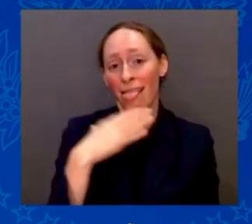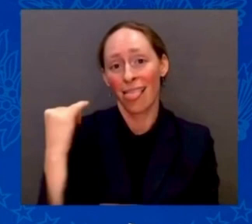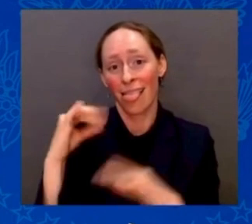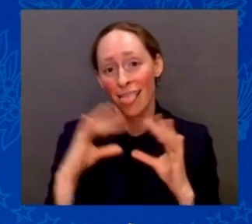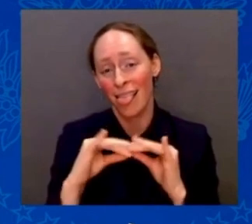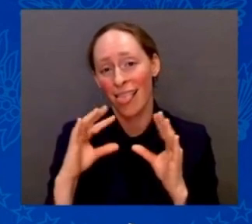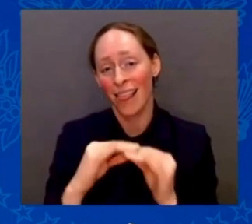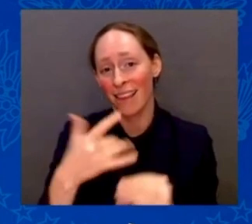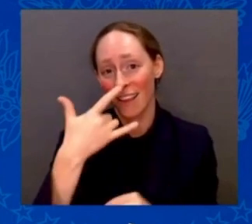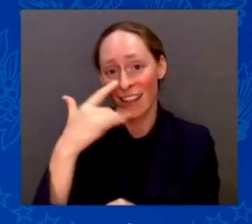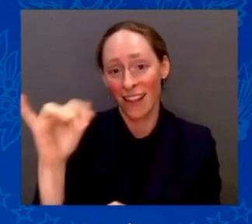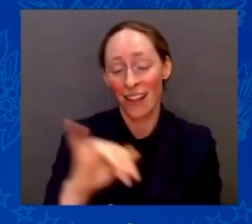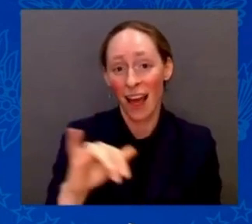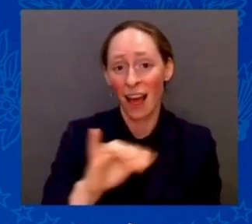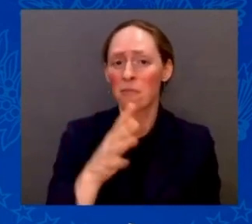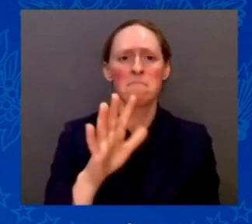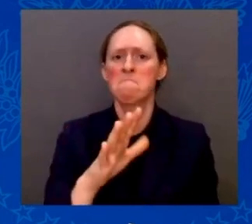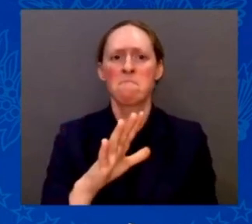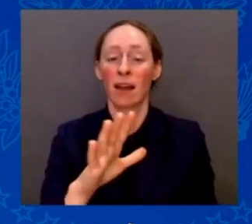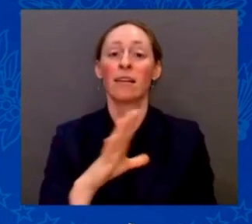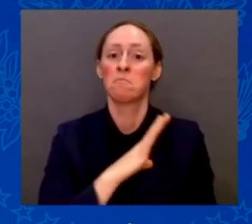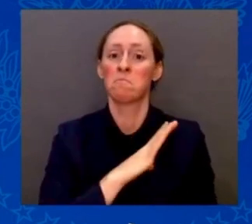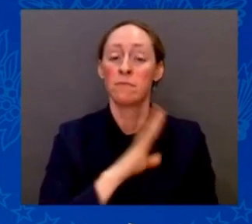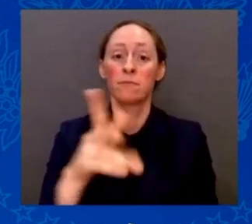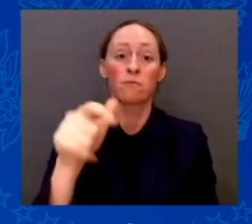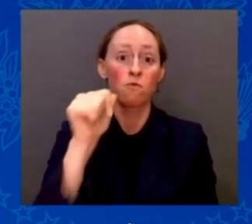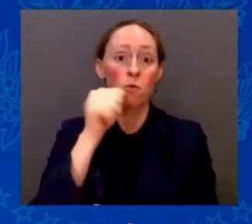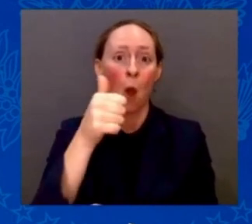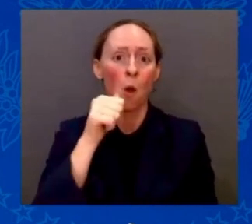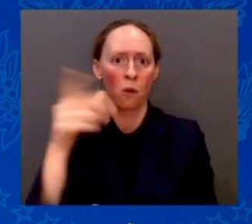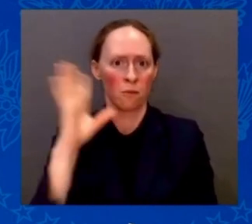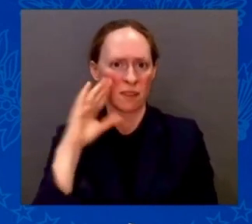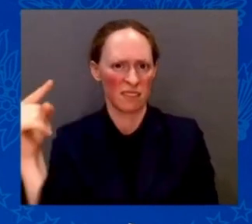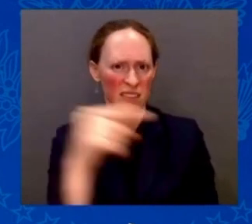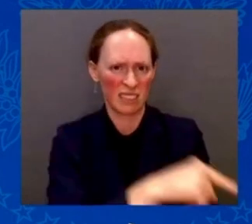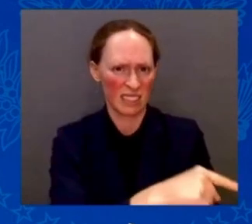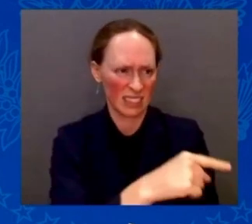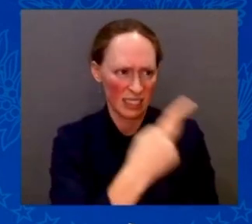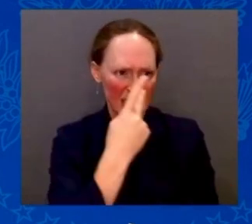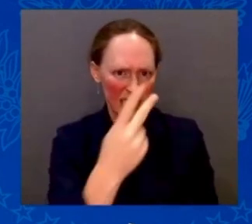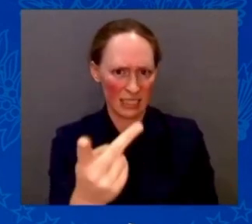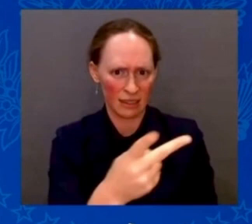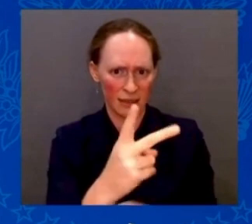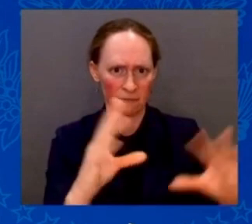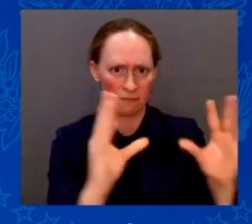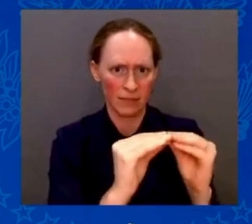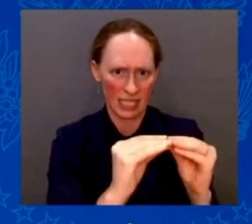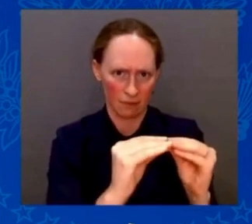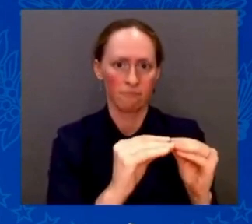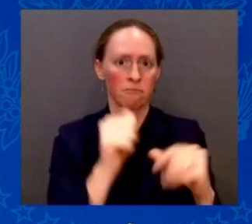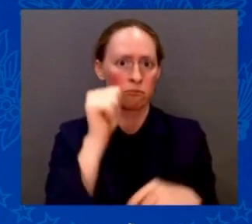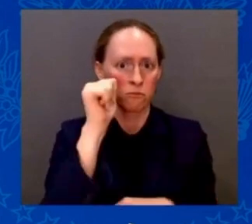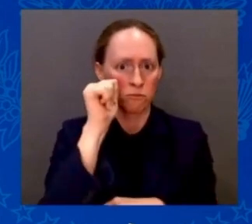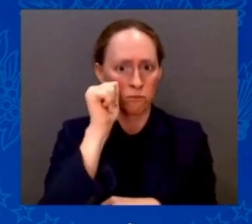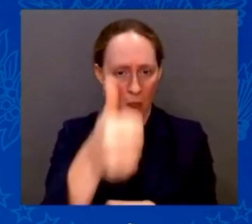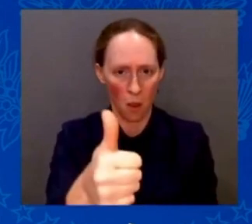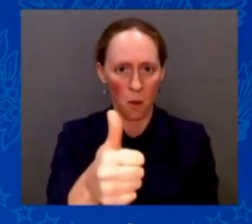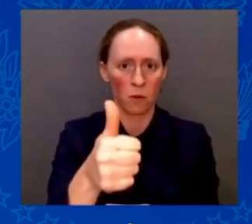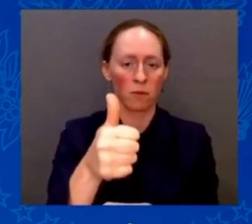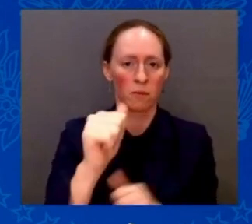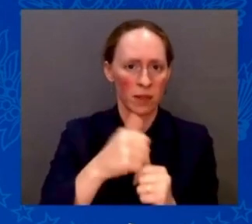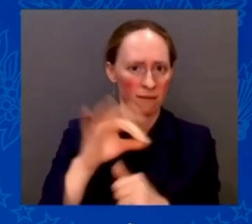with Governor DeSantis tomorrow and begin helping conducting the federal assessment at my